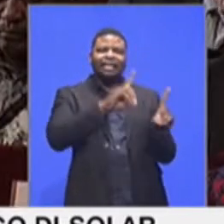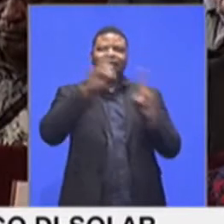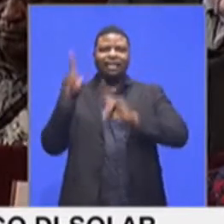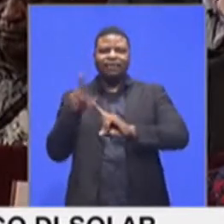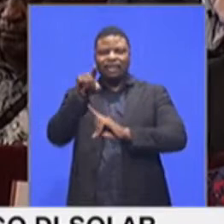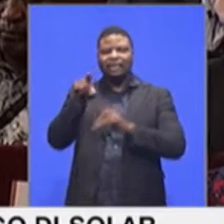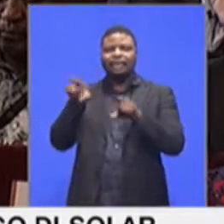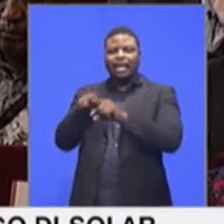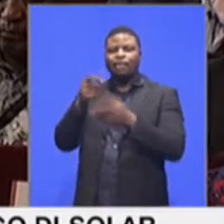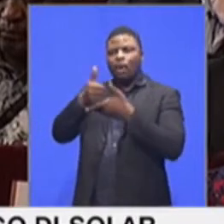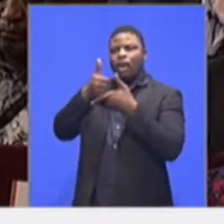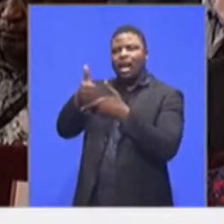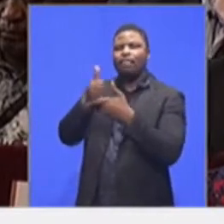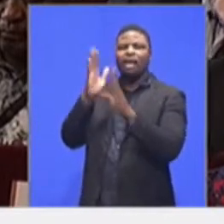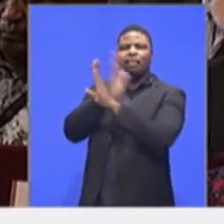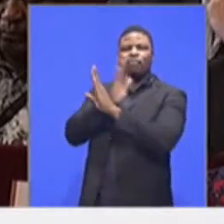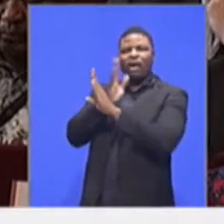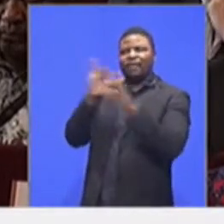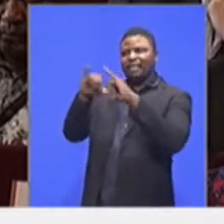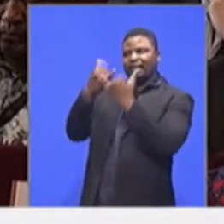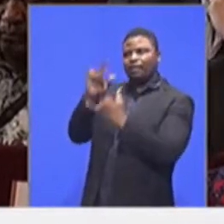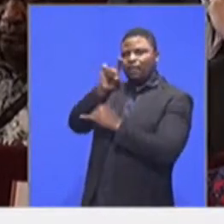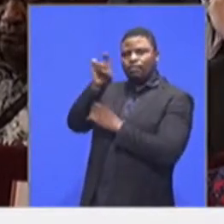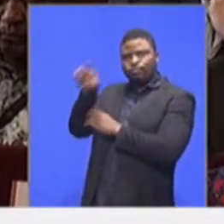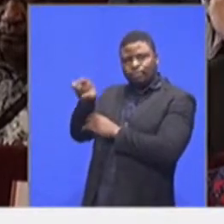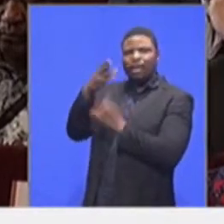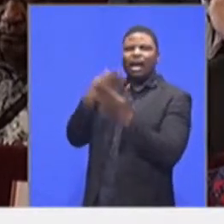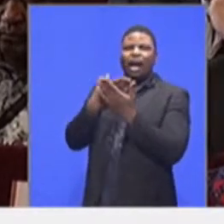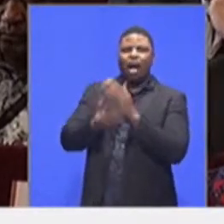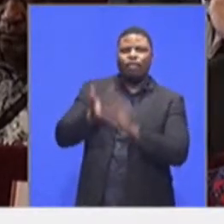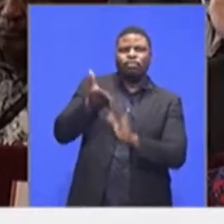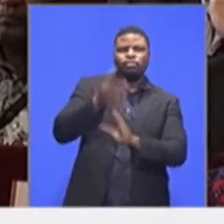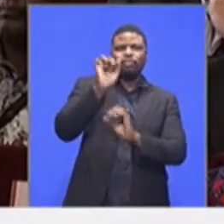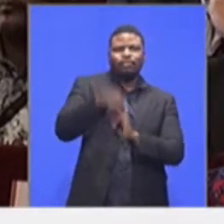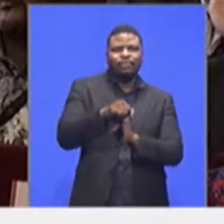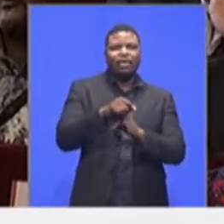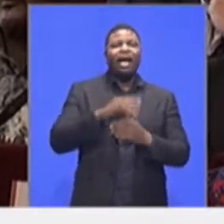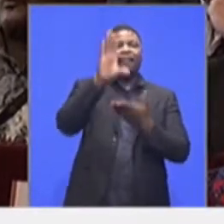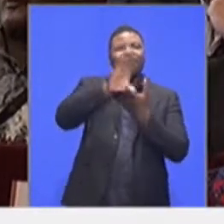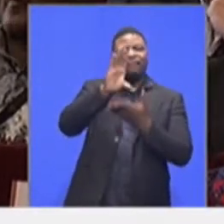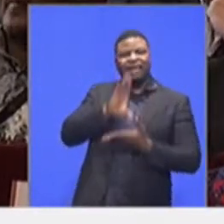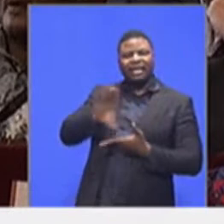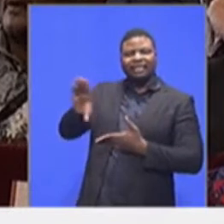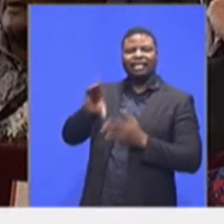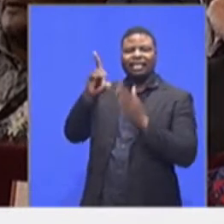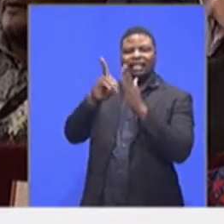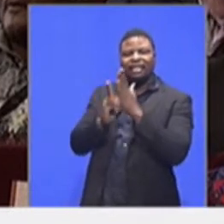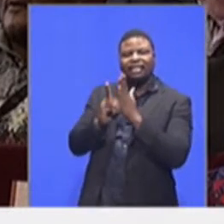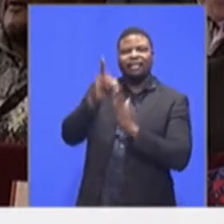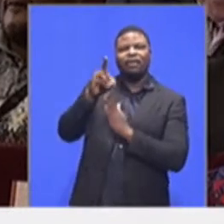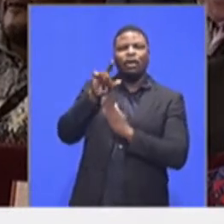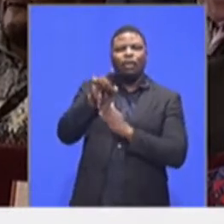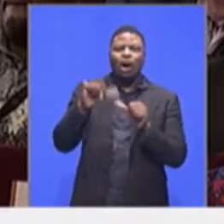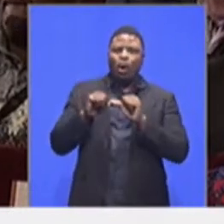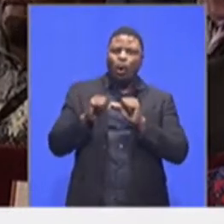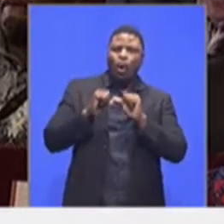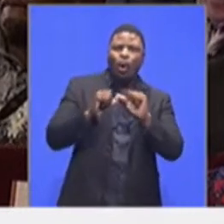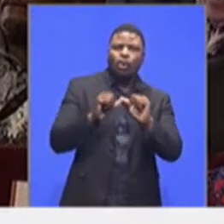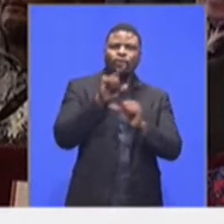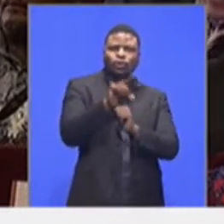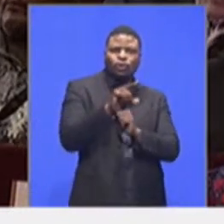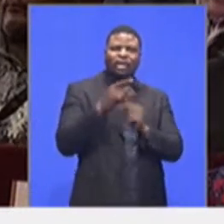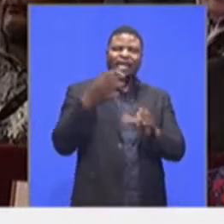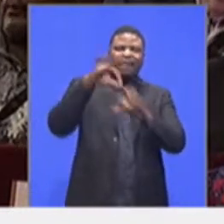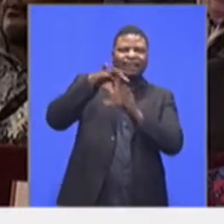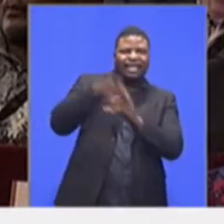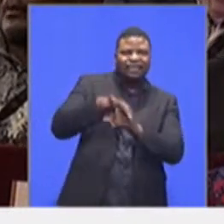finances. Initiatives include funding development of continuous, investable, and